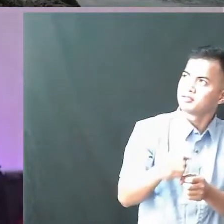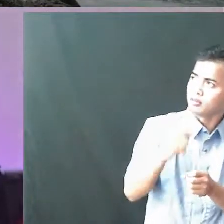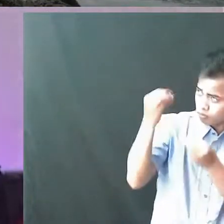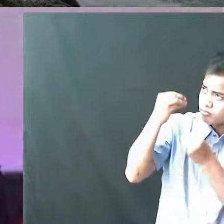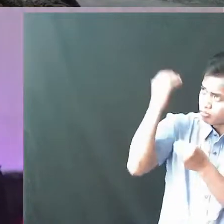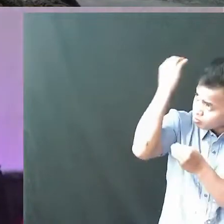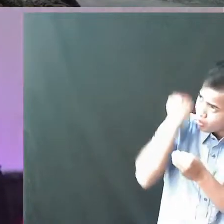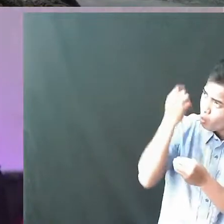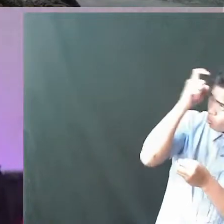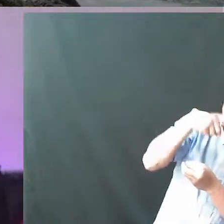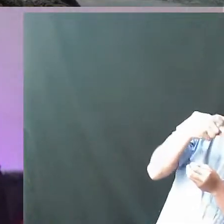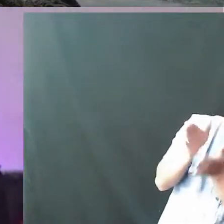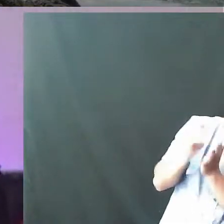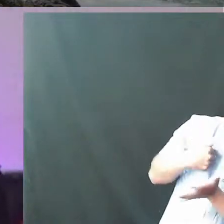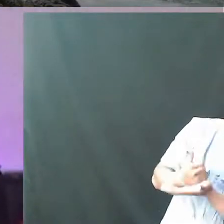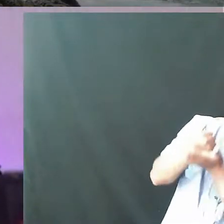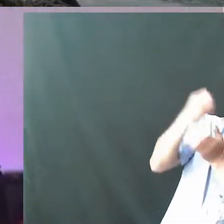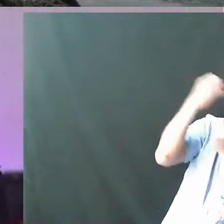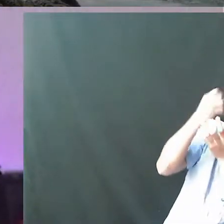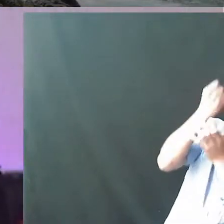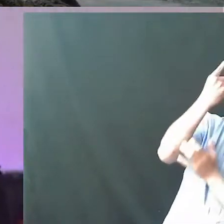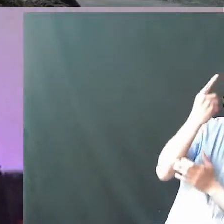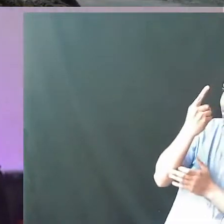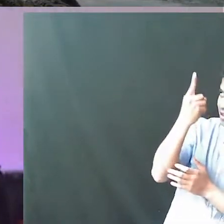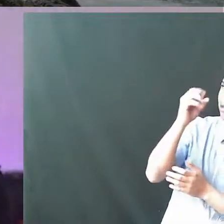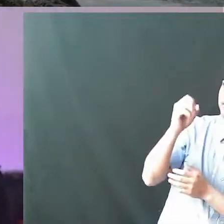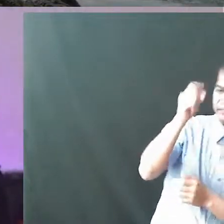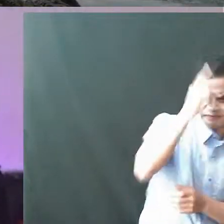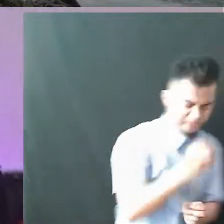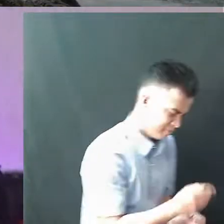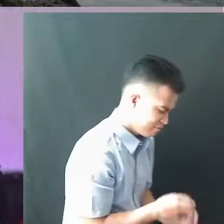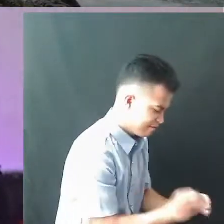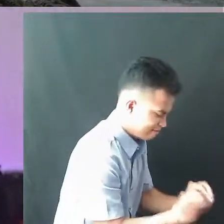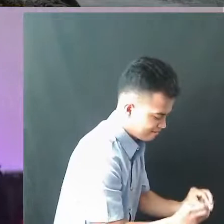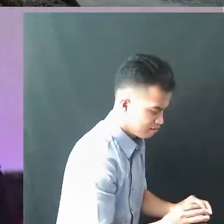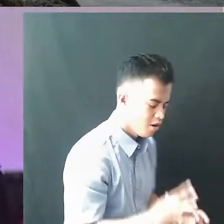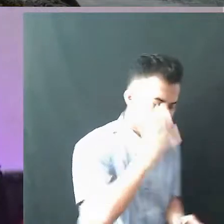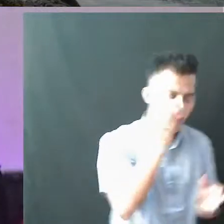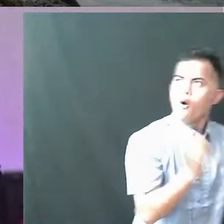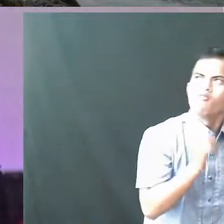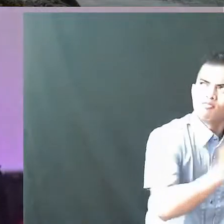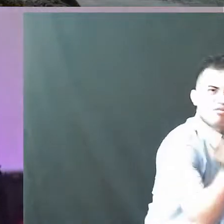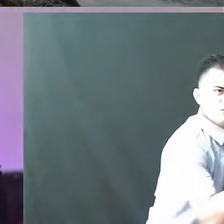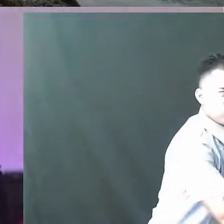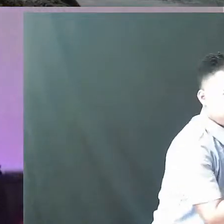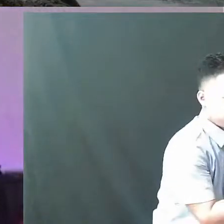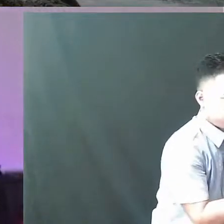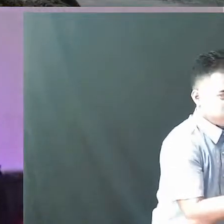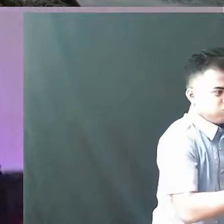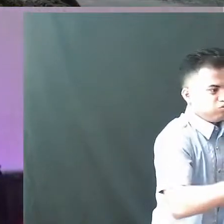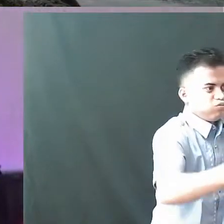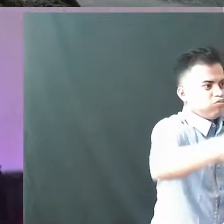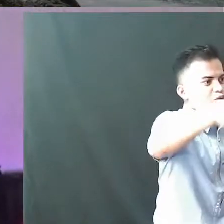was on the water, and the water was getting higher and higher. Oh my, I hope this holds